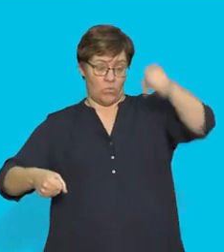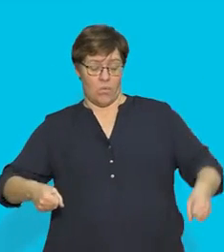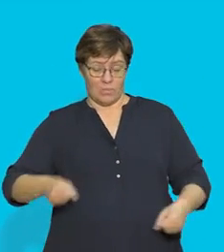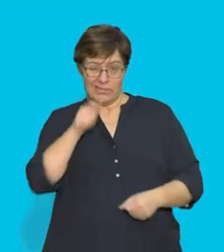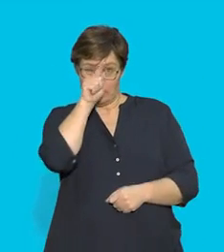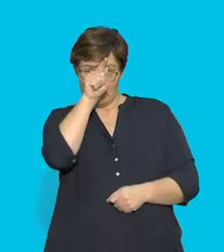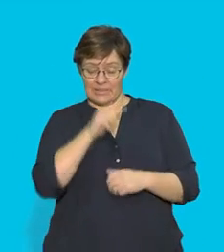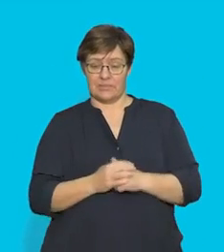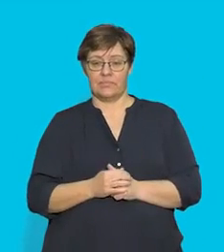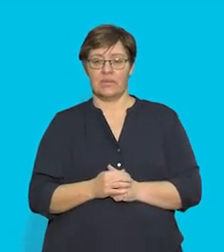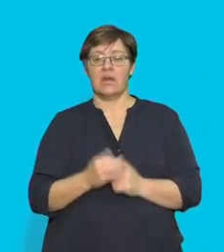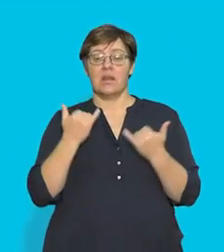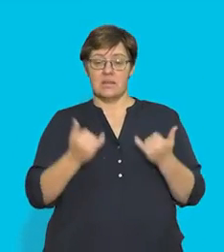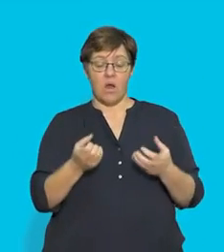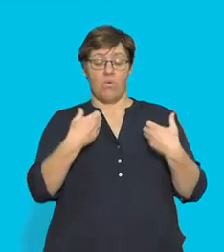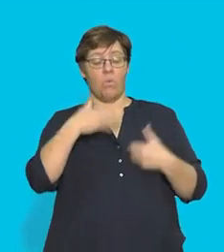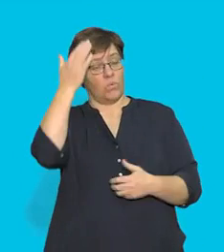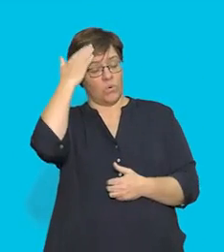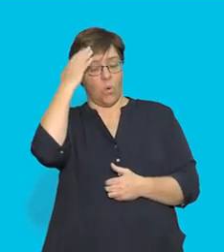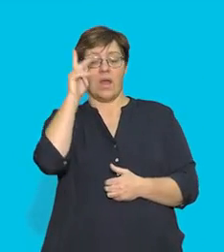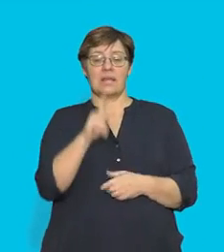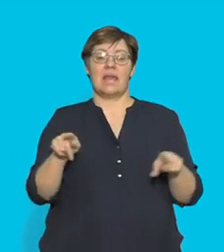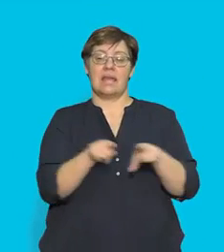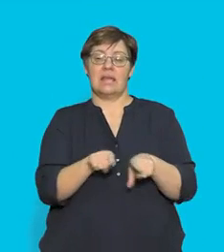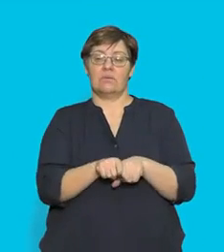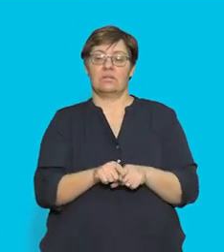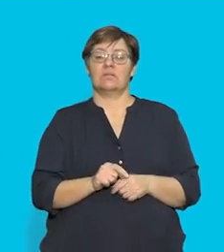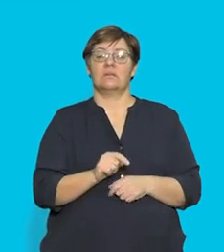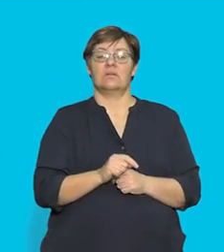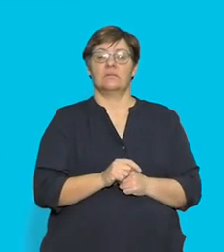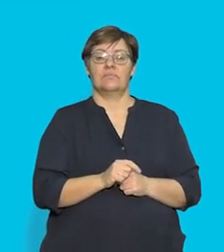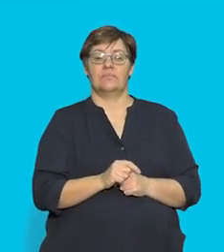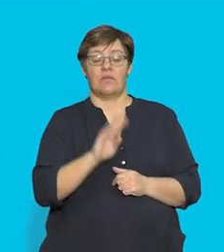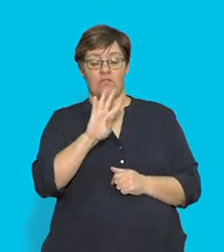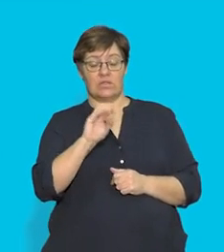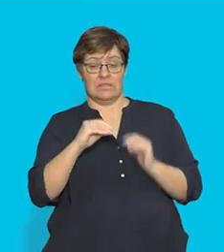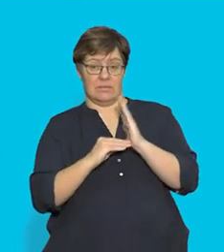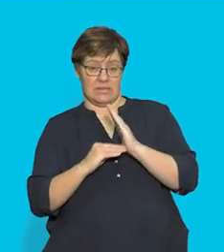So let's see what they've given us. They've given us, now we know that k is equal to 40 meters.